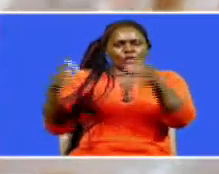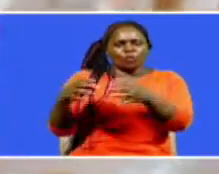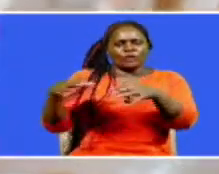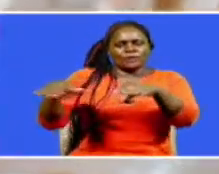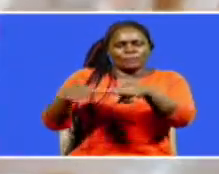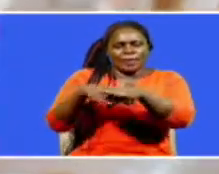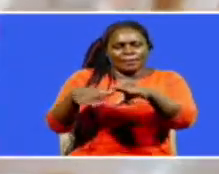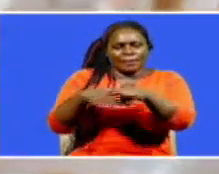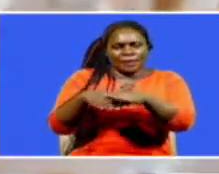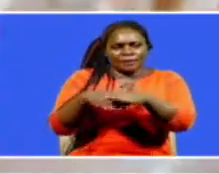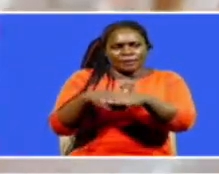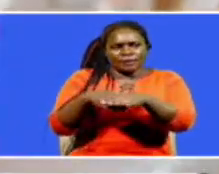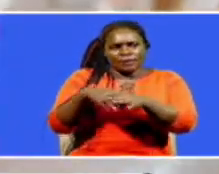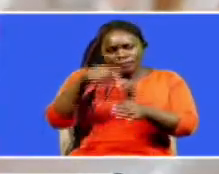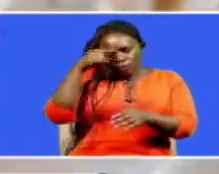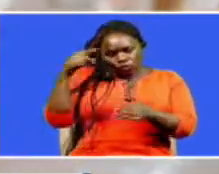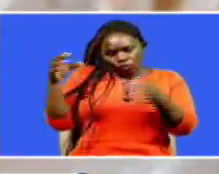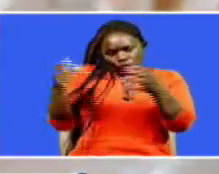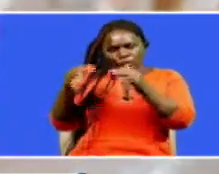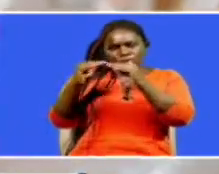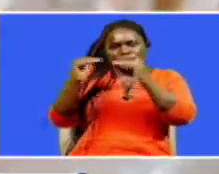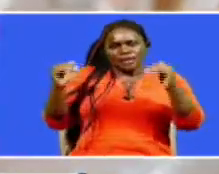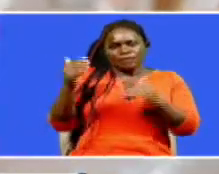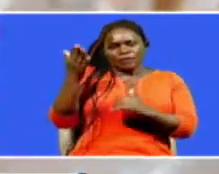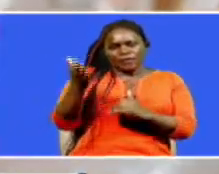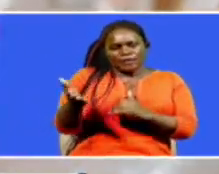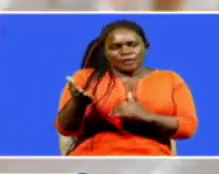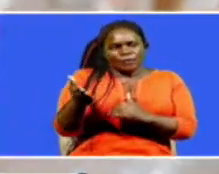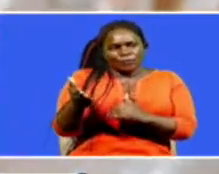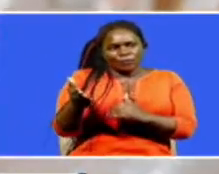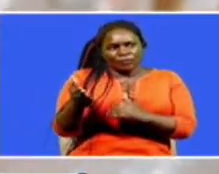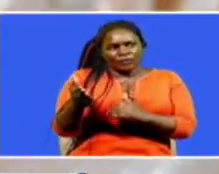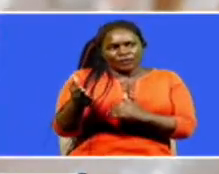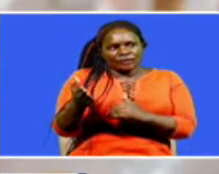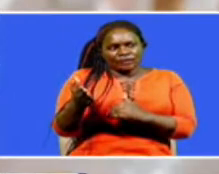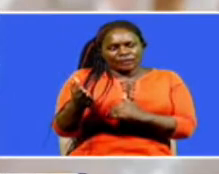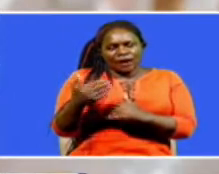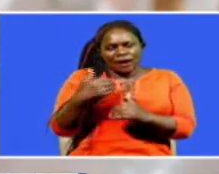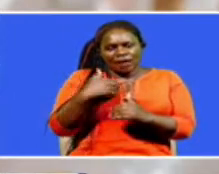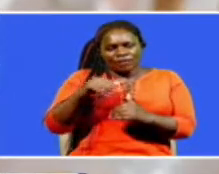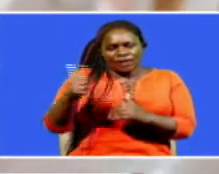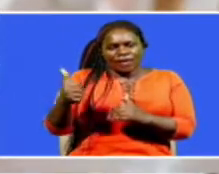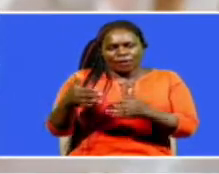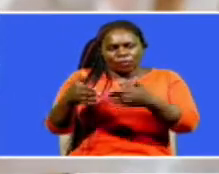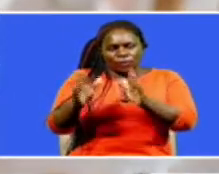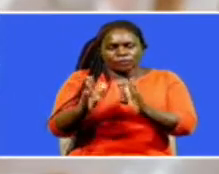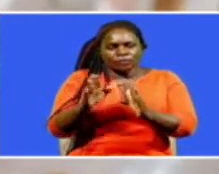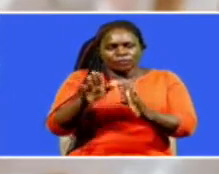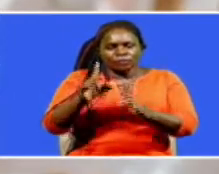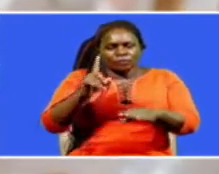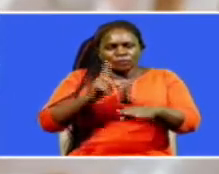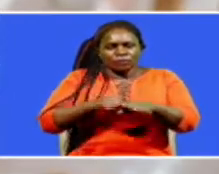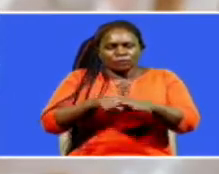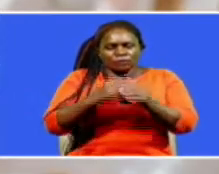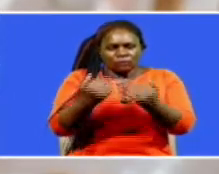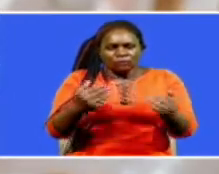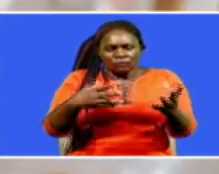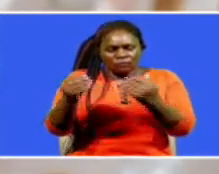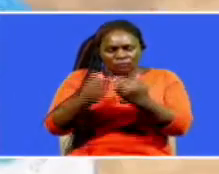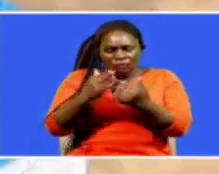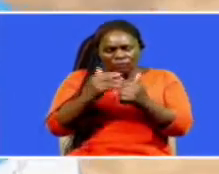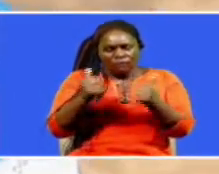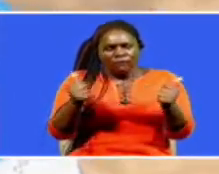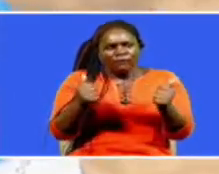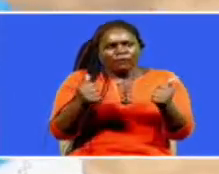members, because at community level we need to enhance protection mechanisms so that the welfare of children is taken care